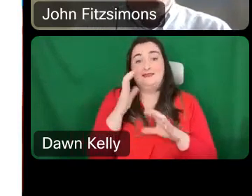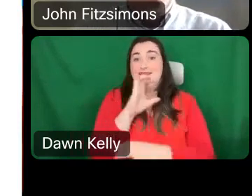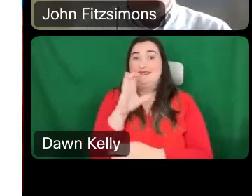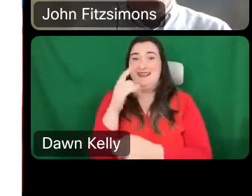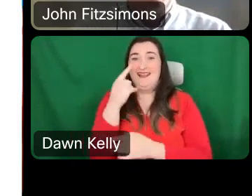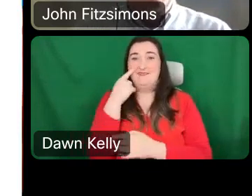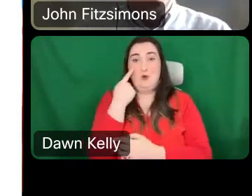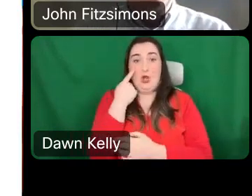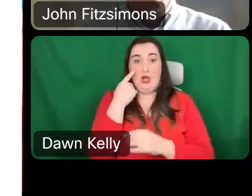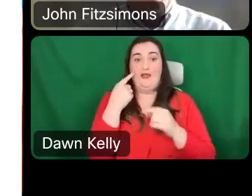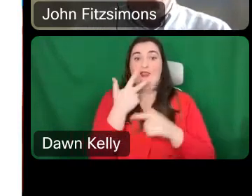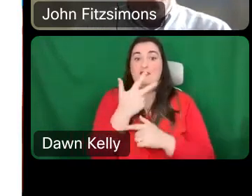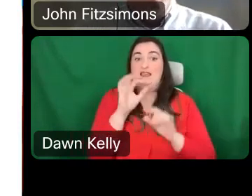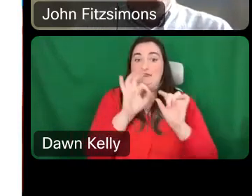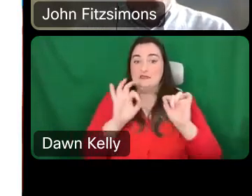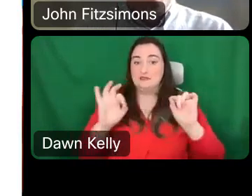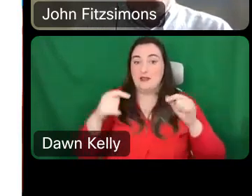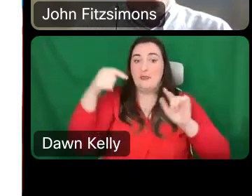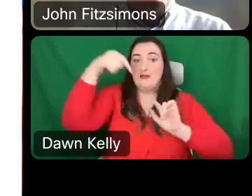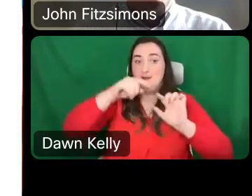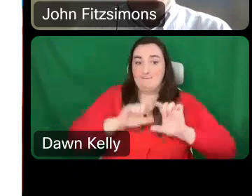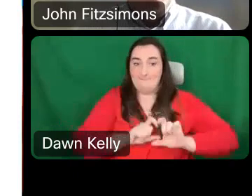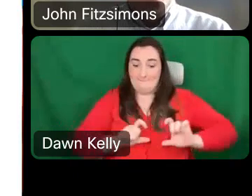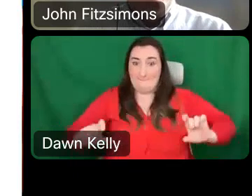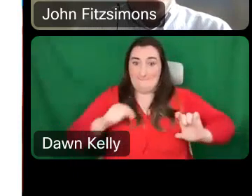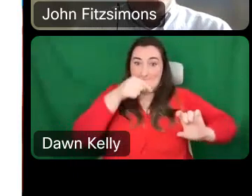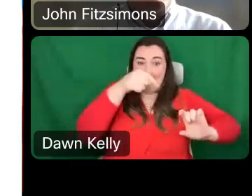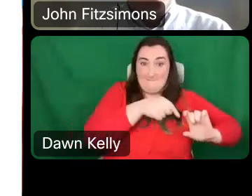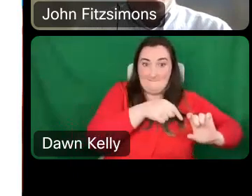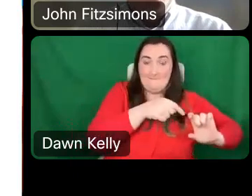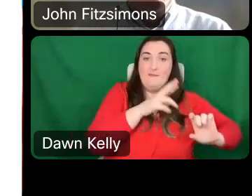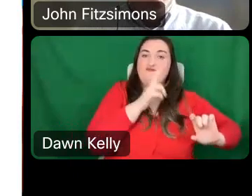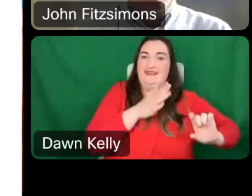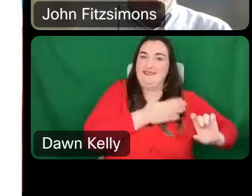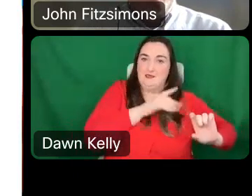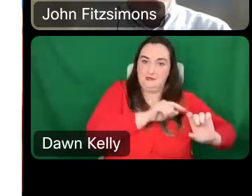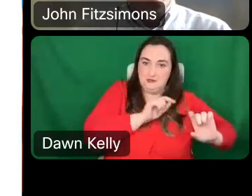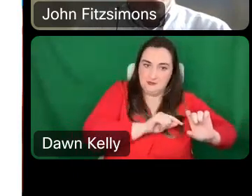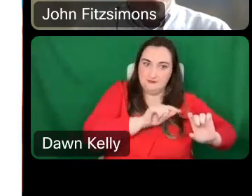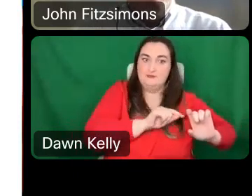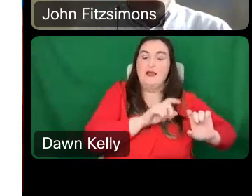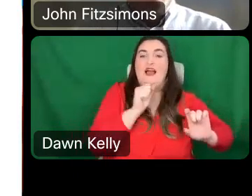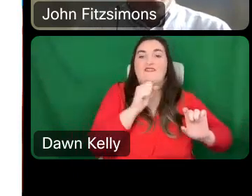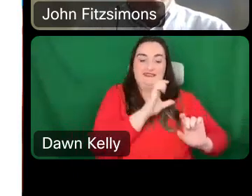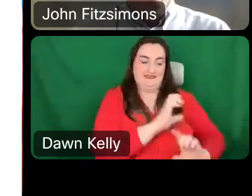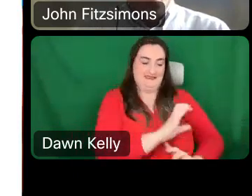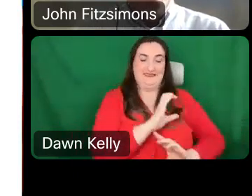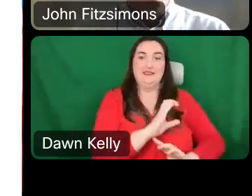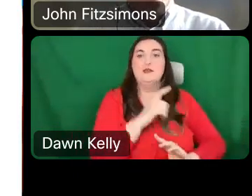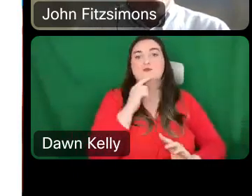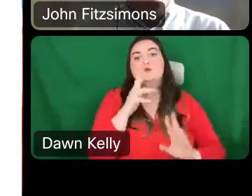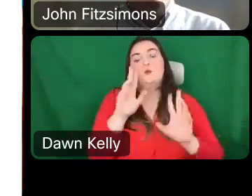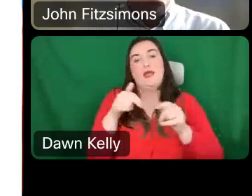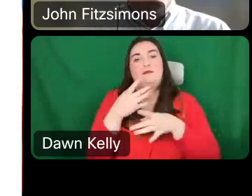the three little dots in the bottom right-hand corner of your screen. There are closed captions there that may also facilitate